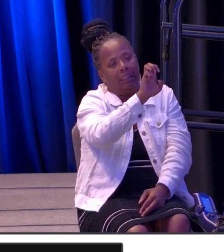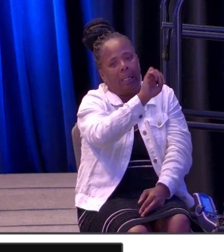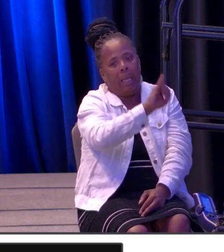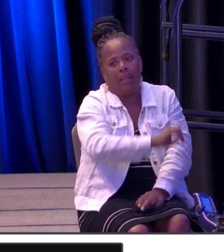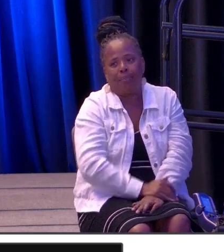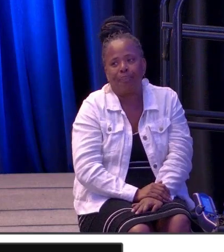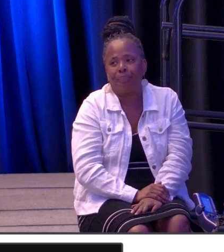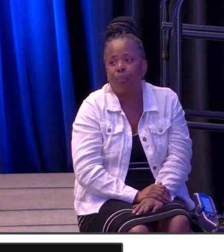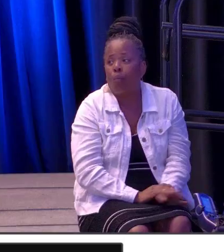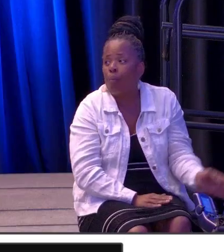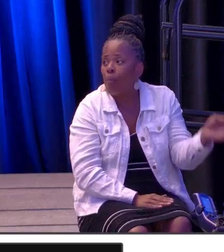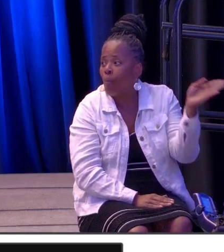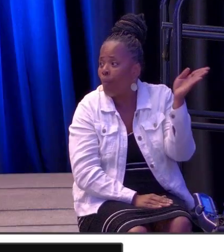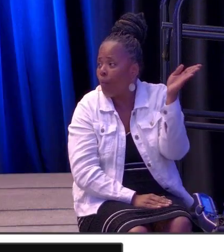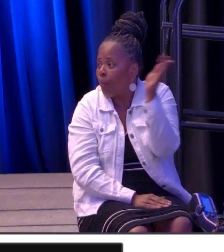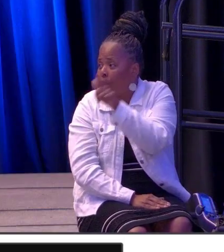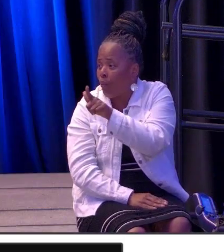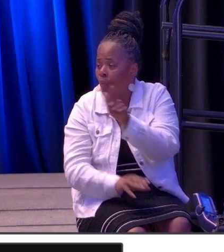Hi, my name's Mark.